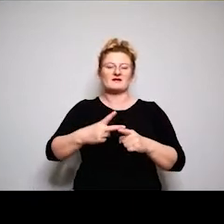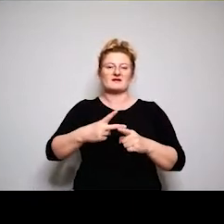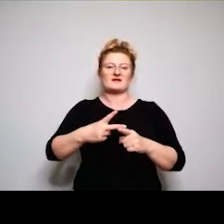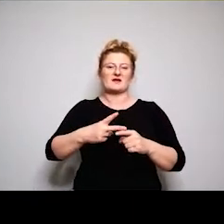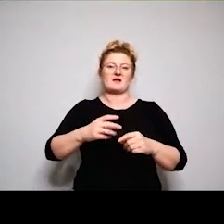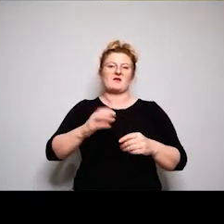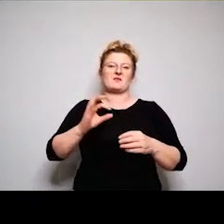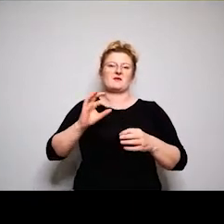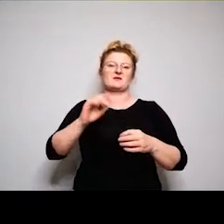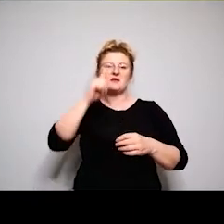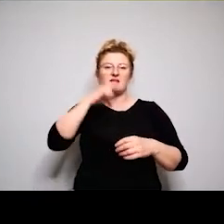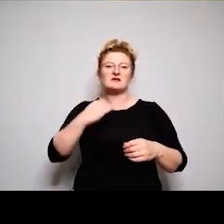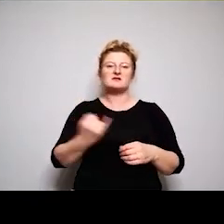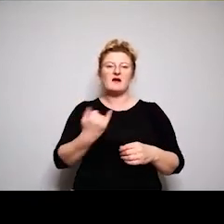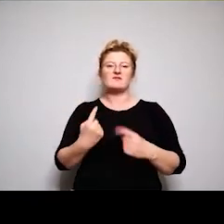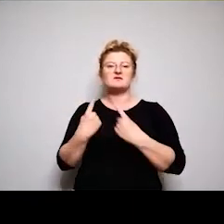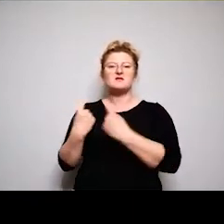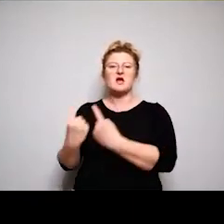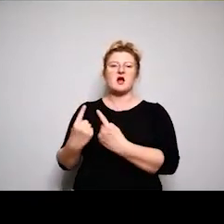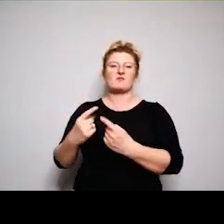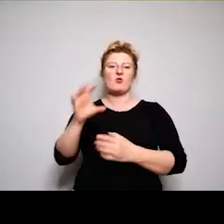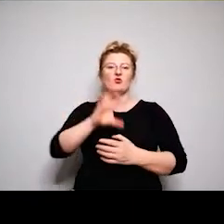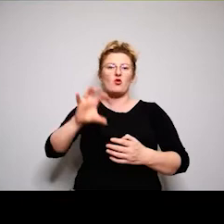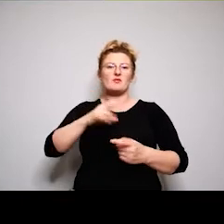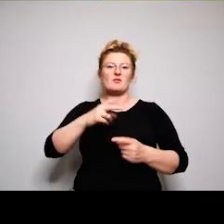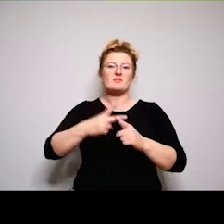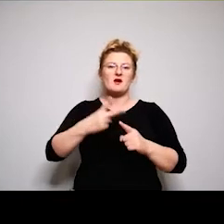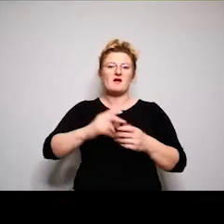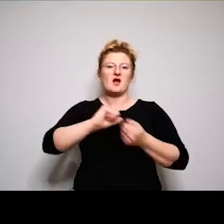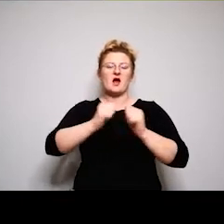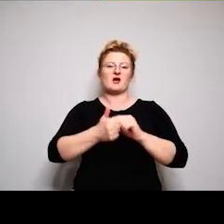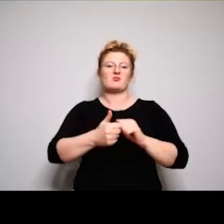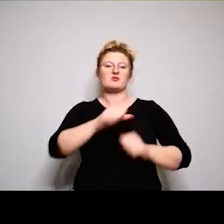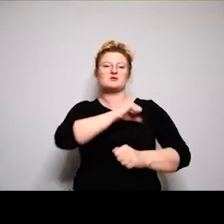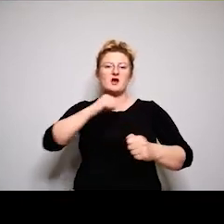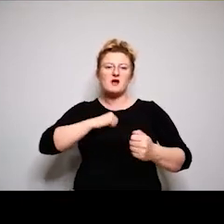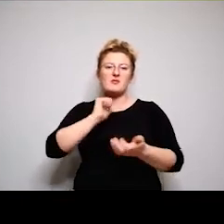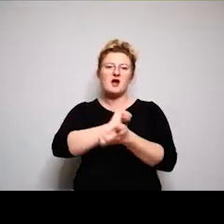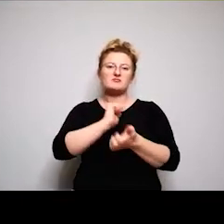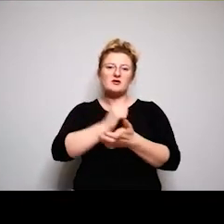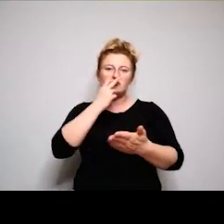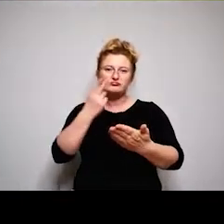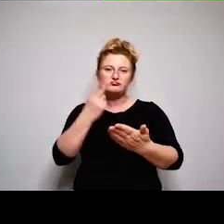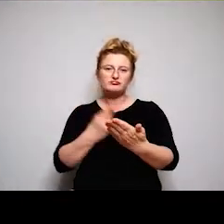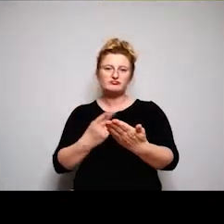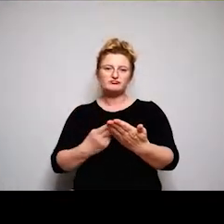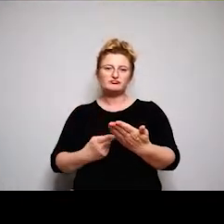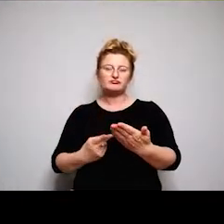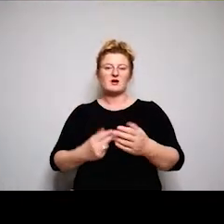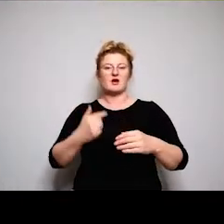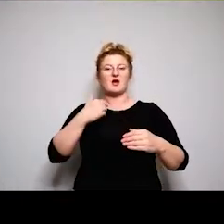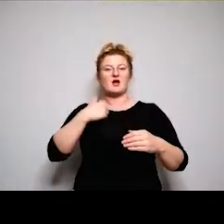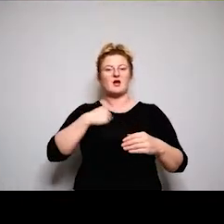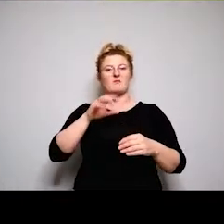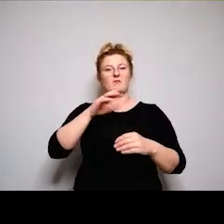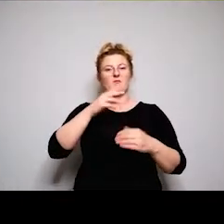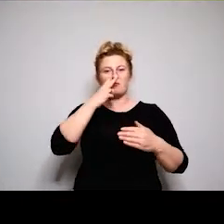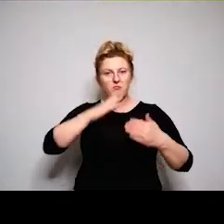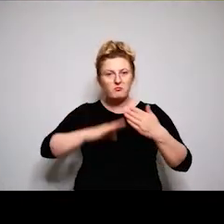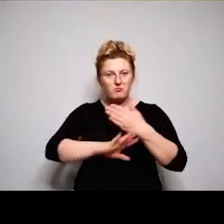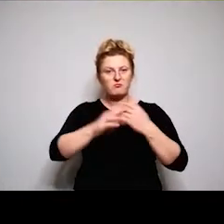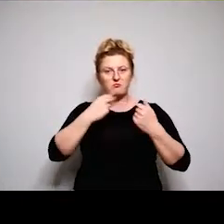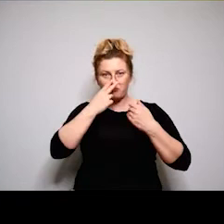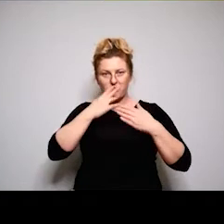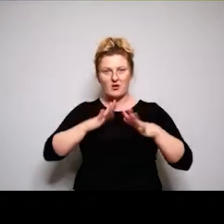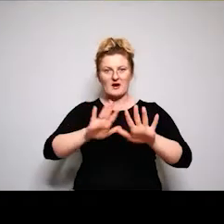so would you like to do this more often for your children? And they were like, yeah, totally. I didn't know they would appreciate it that much. So